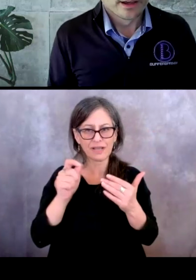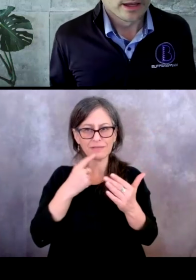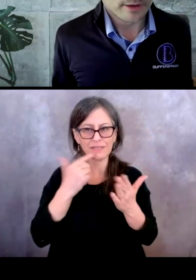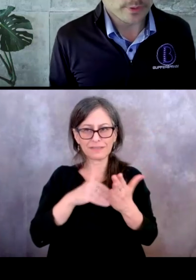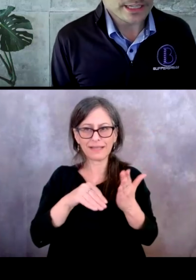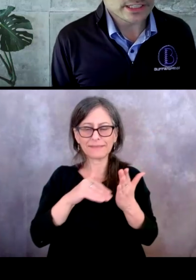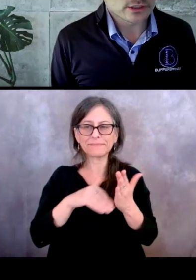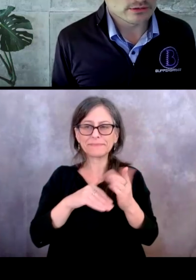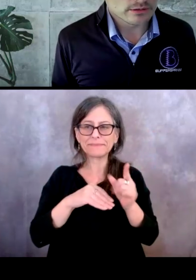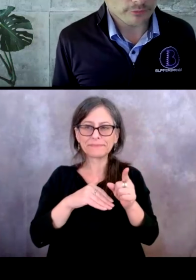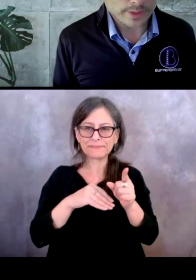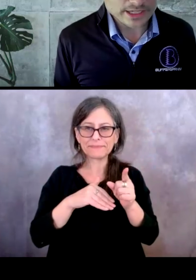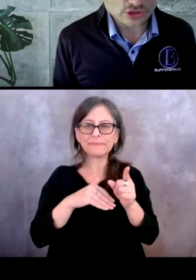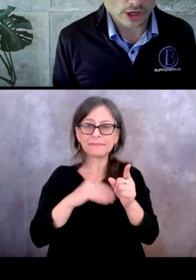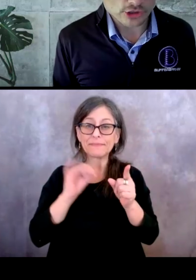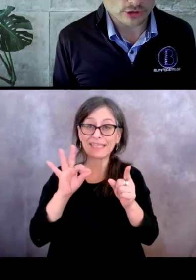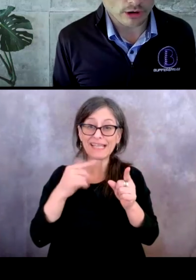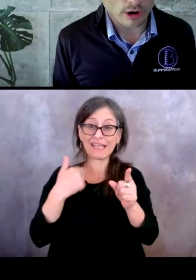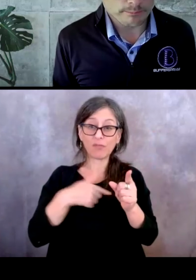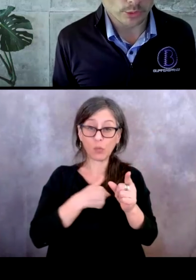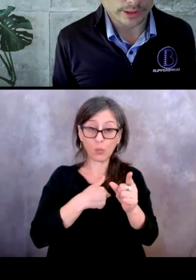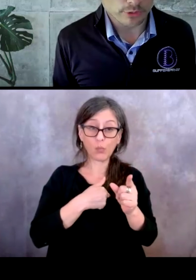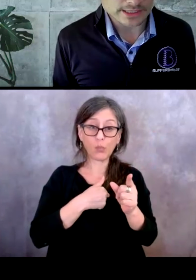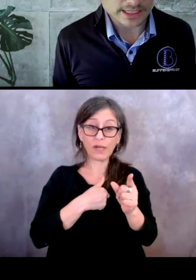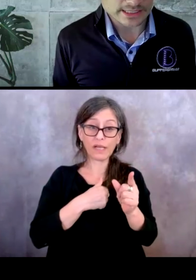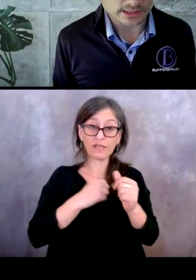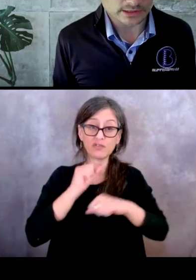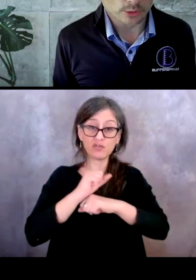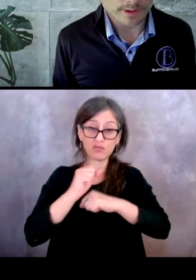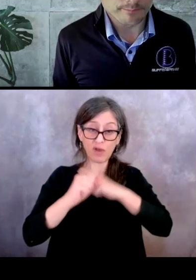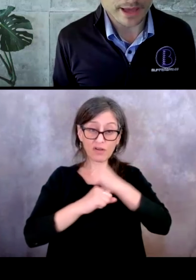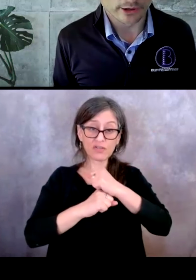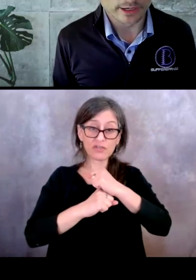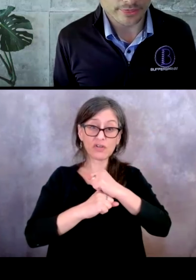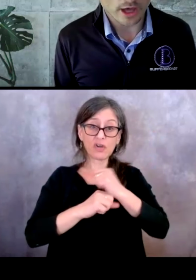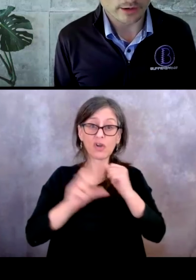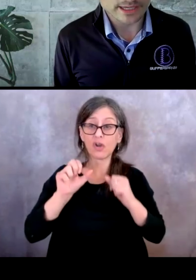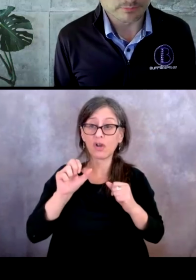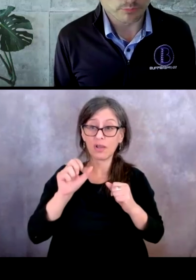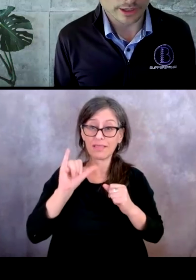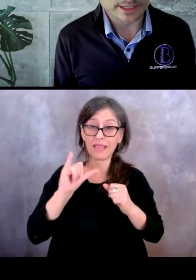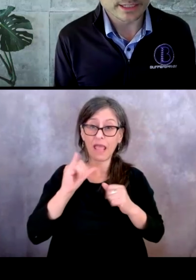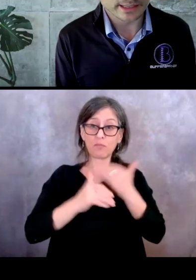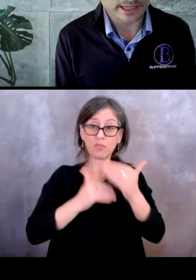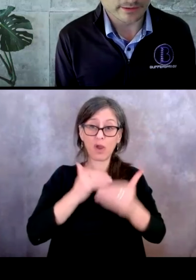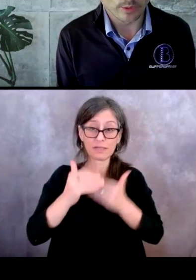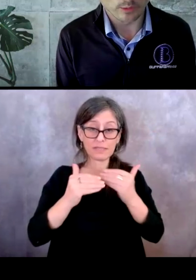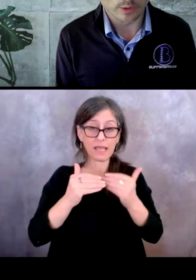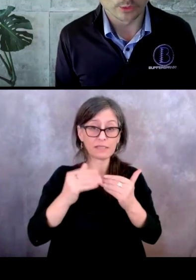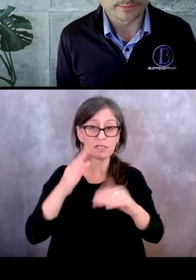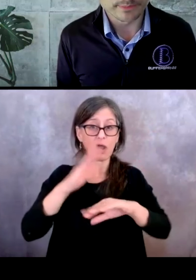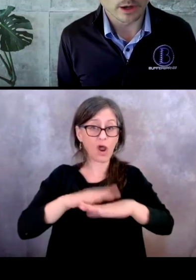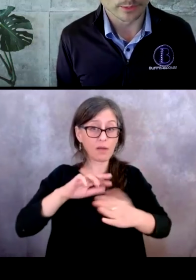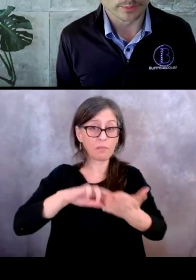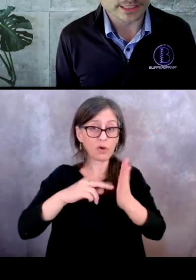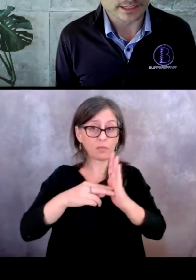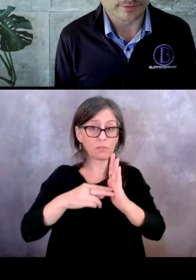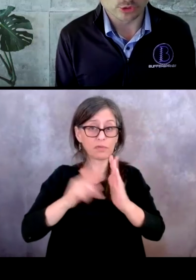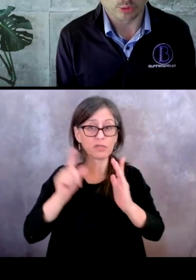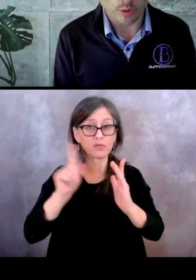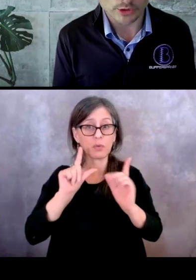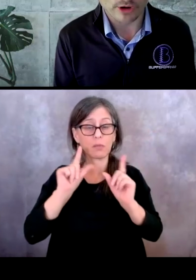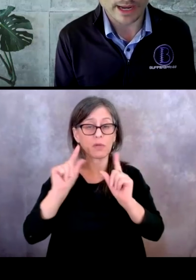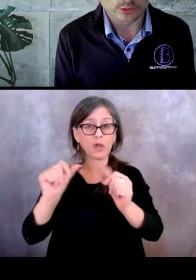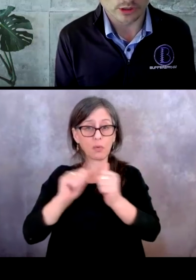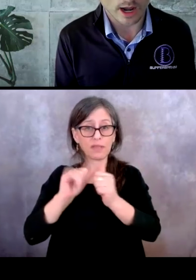reality, if we structured our onboarding processes a little bit better and thought of these more intently of where we're going to be going with this